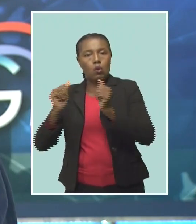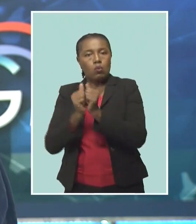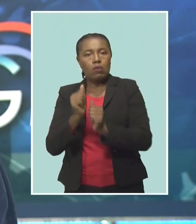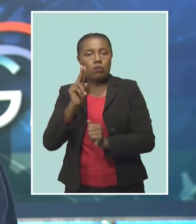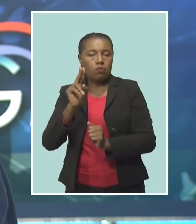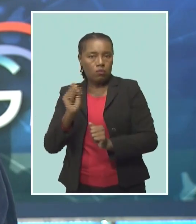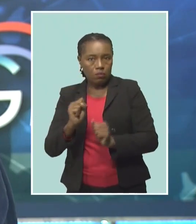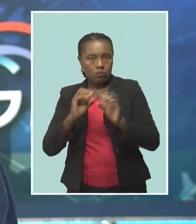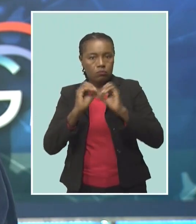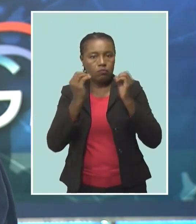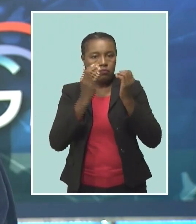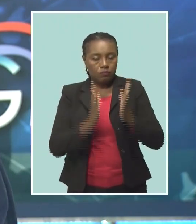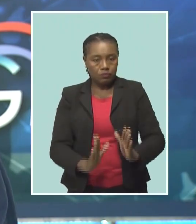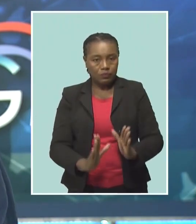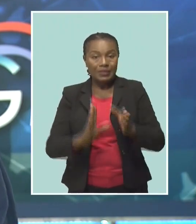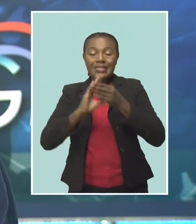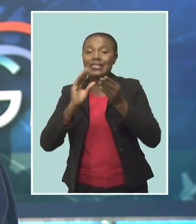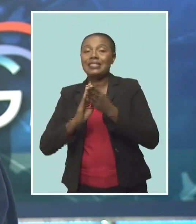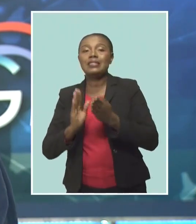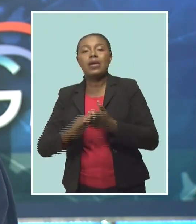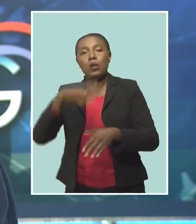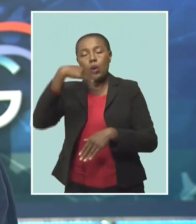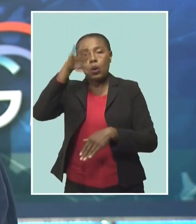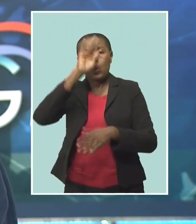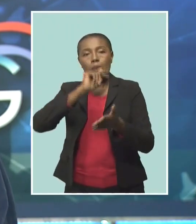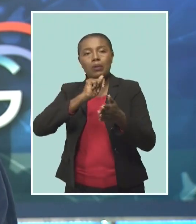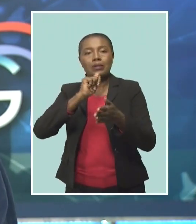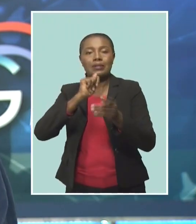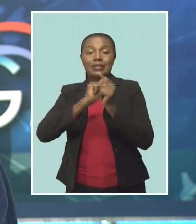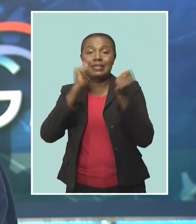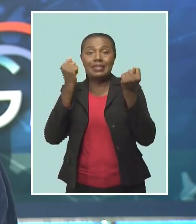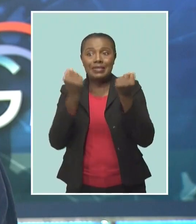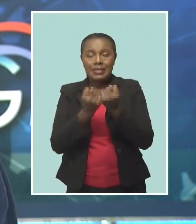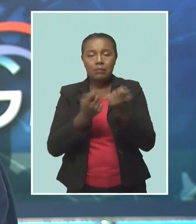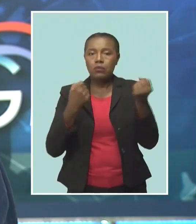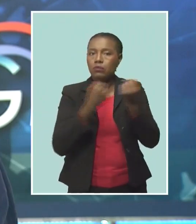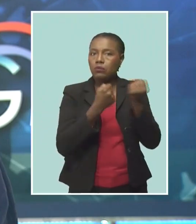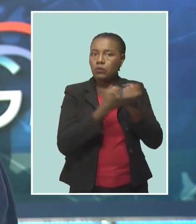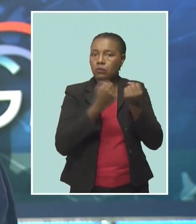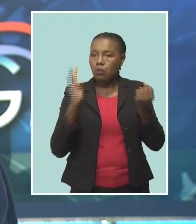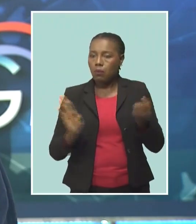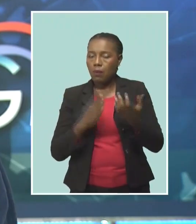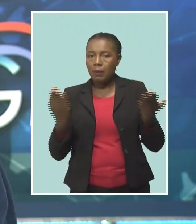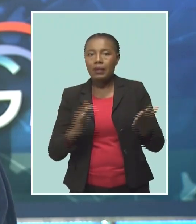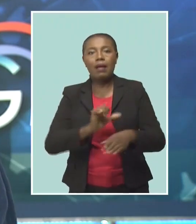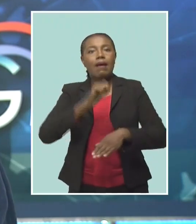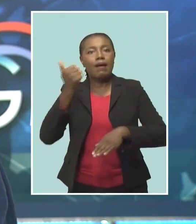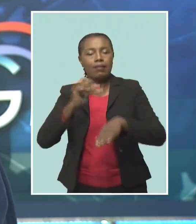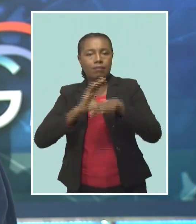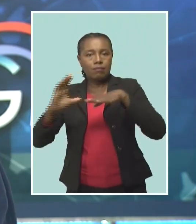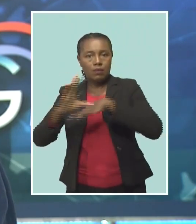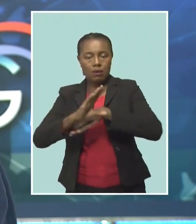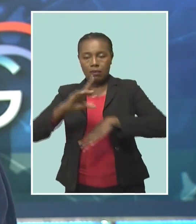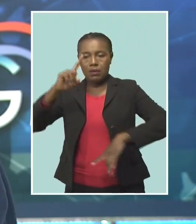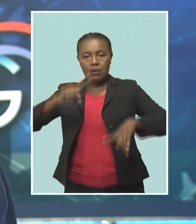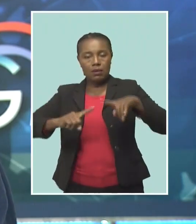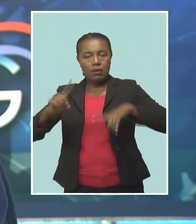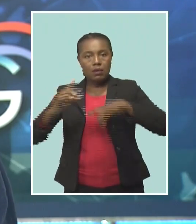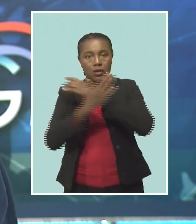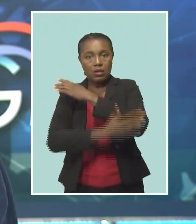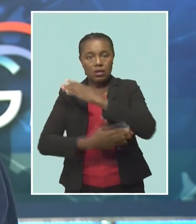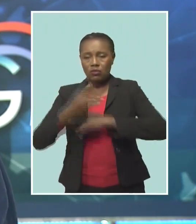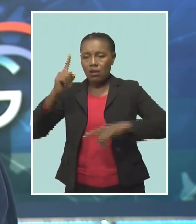teams have served Barbados well, and Caribbean countries in general are also heavily dependent on these medical